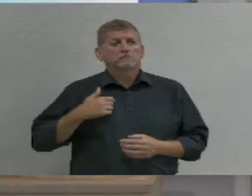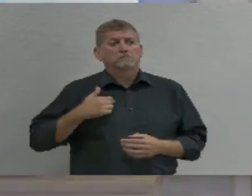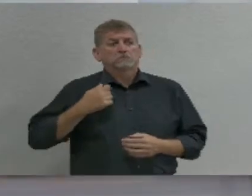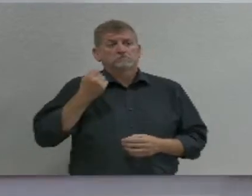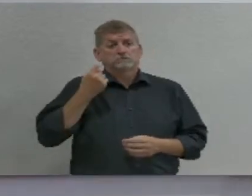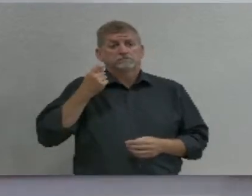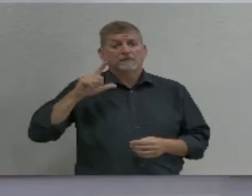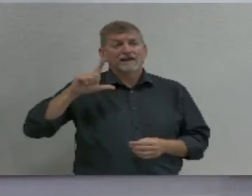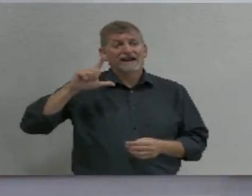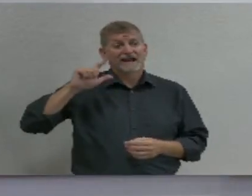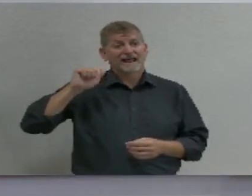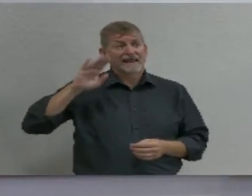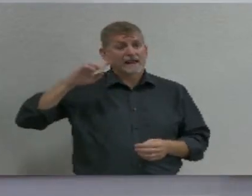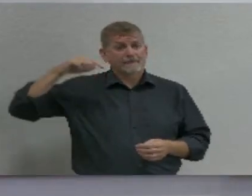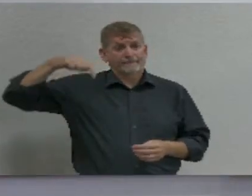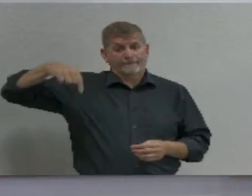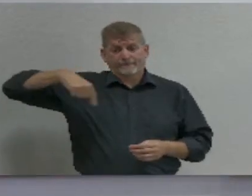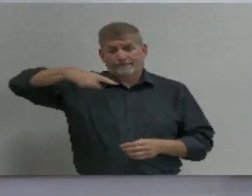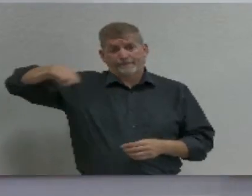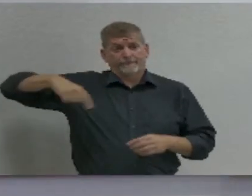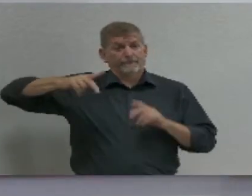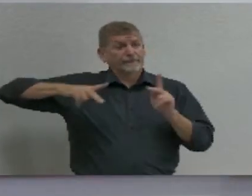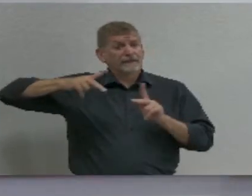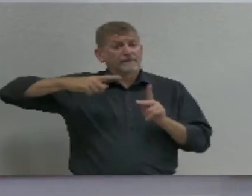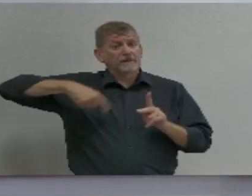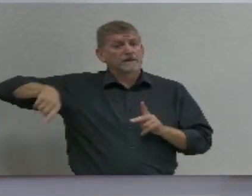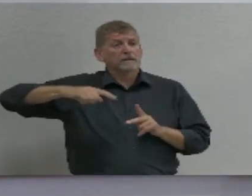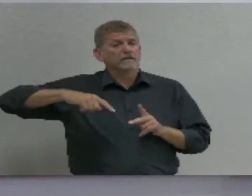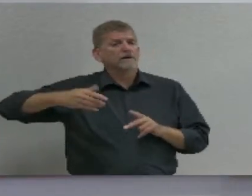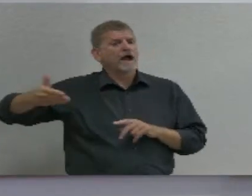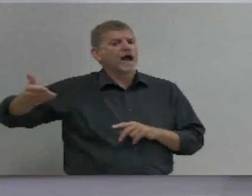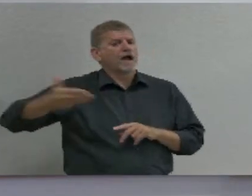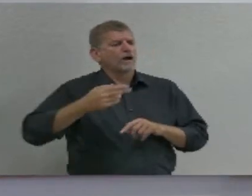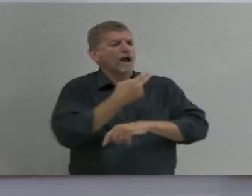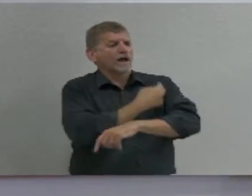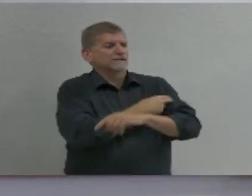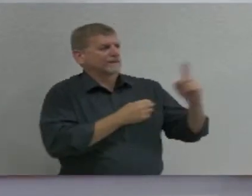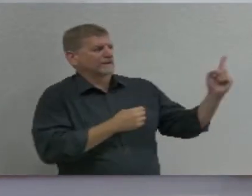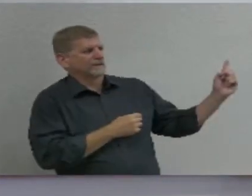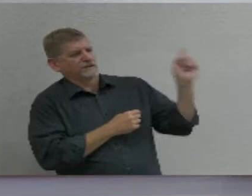personnel that are hired by their hospitals. Thanks.